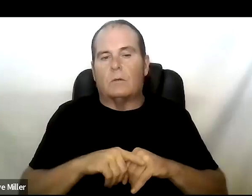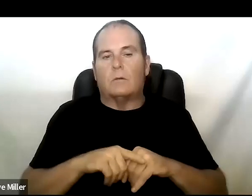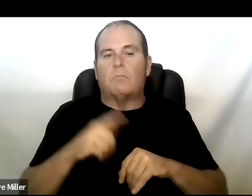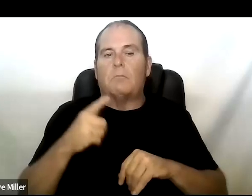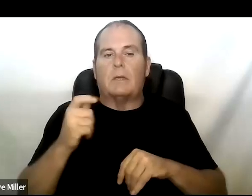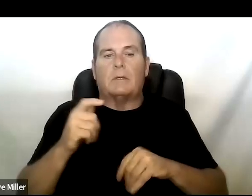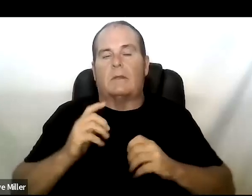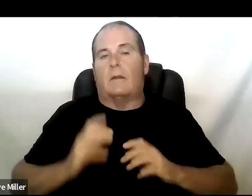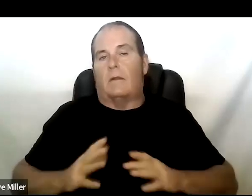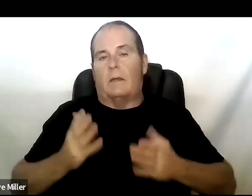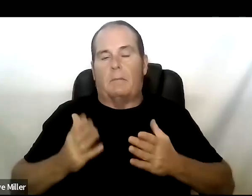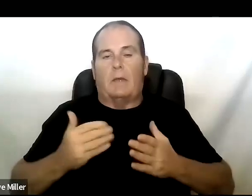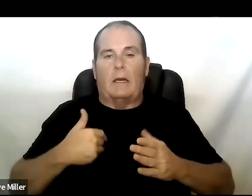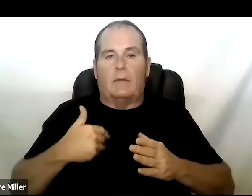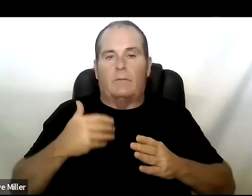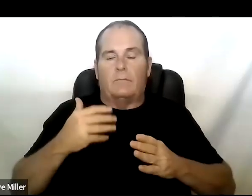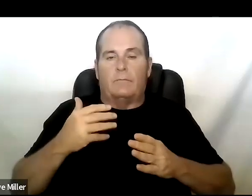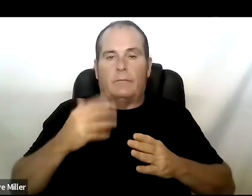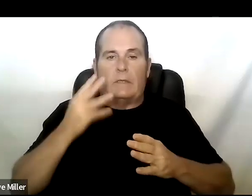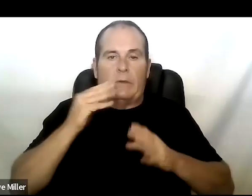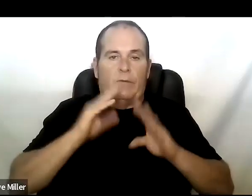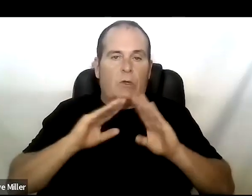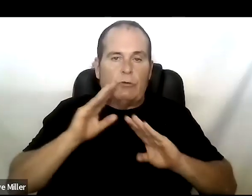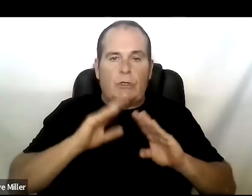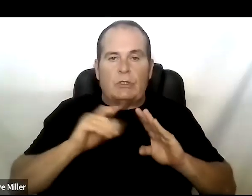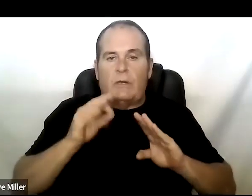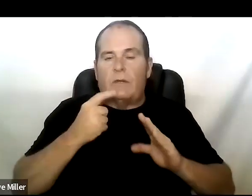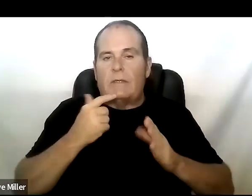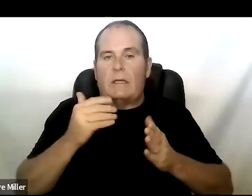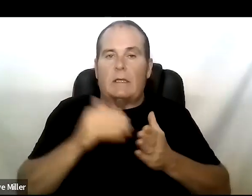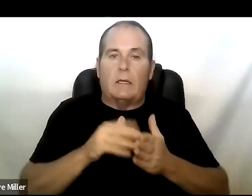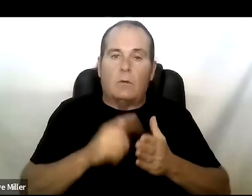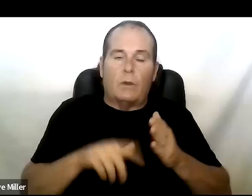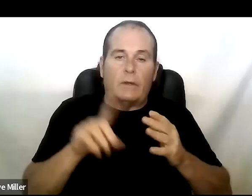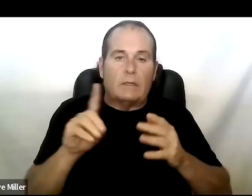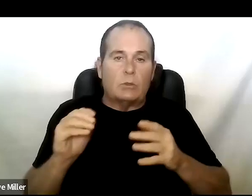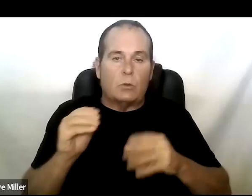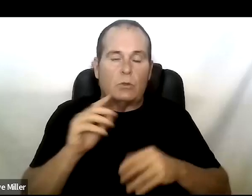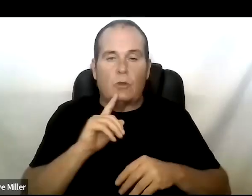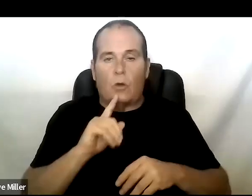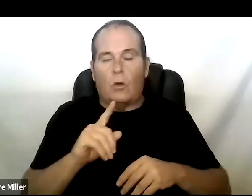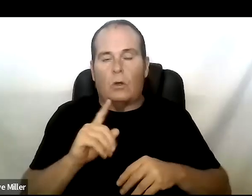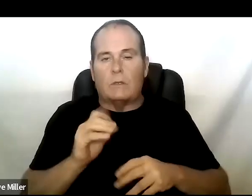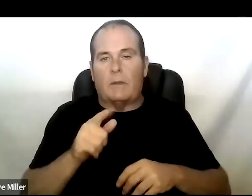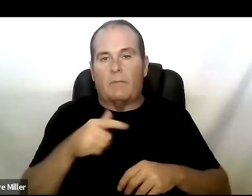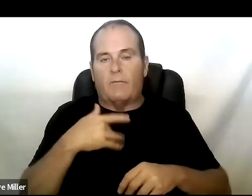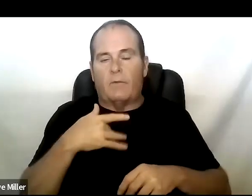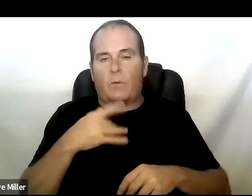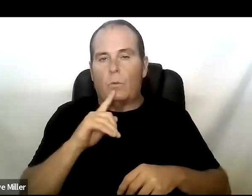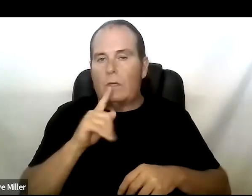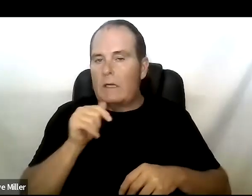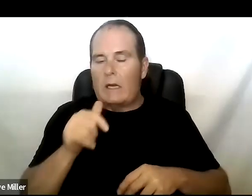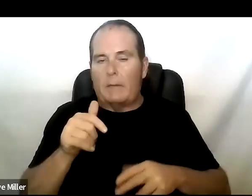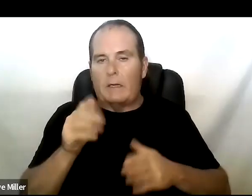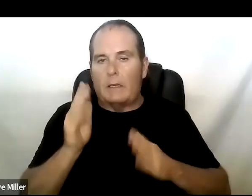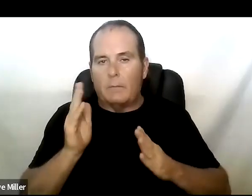client may get frustrated if they have to repeat what their disorders are, make them feel like they're really not being listened to